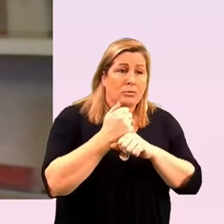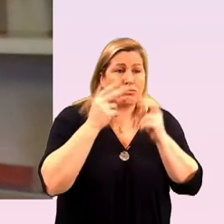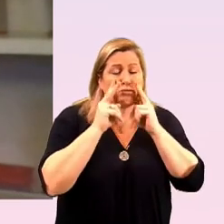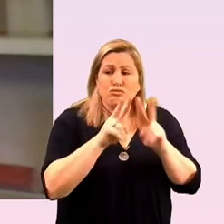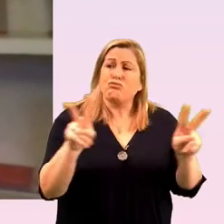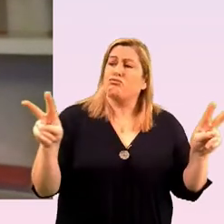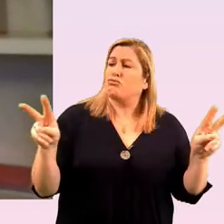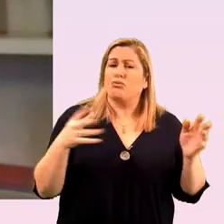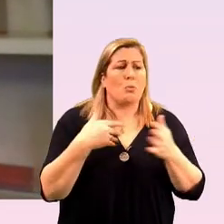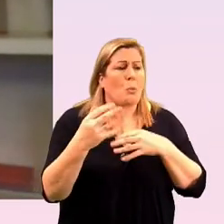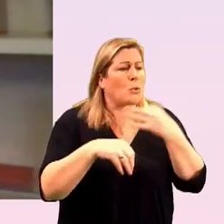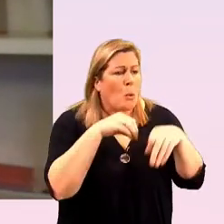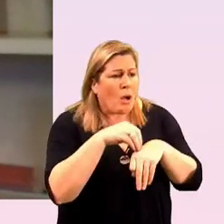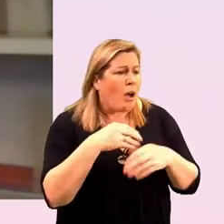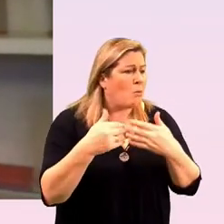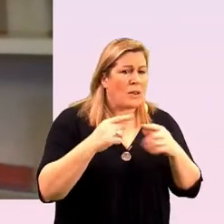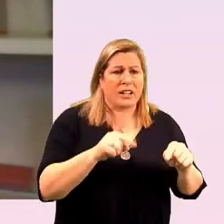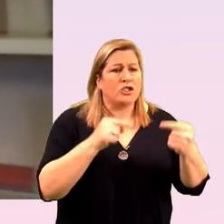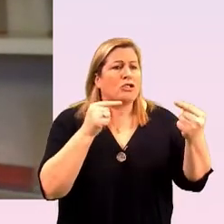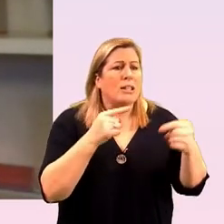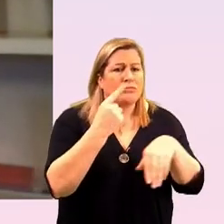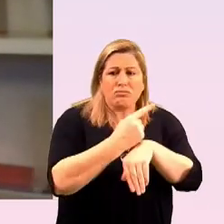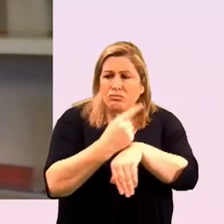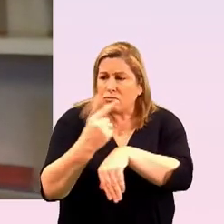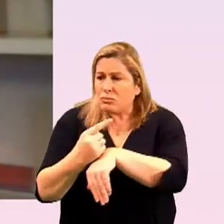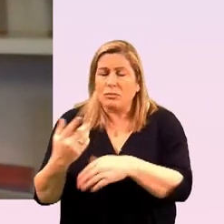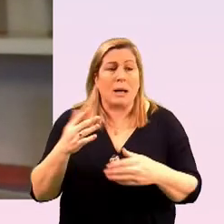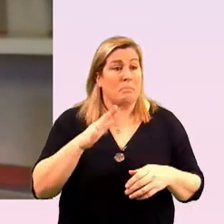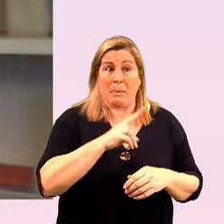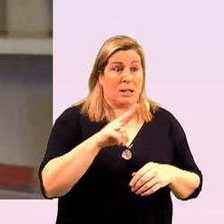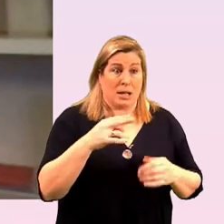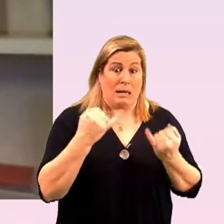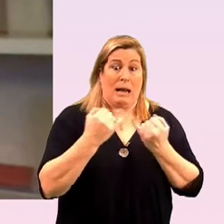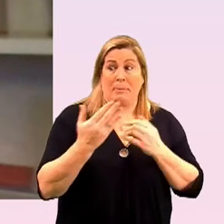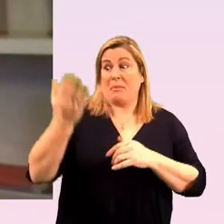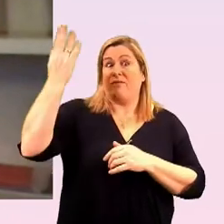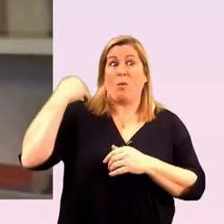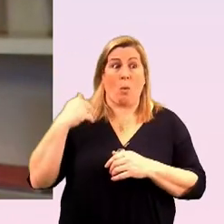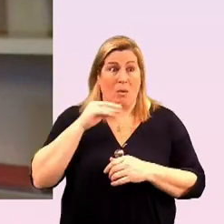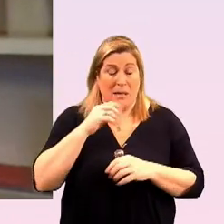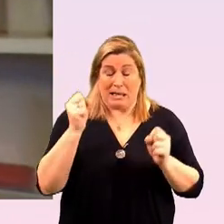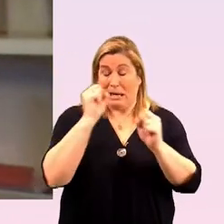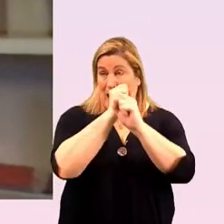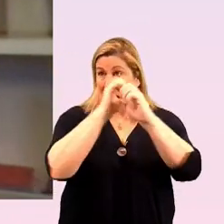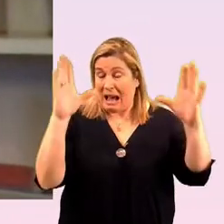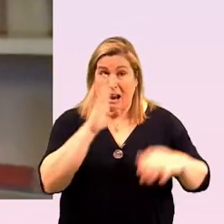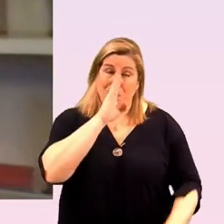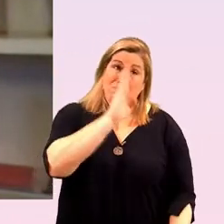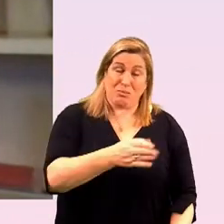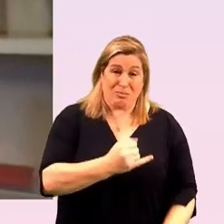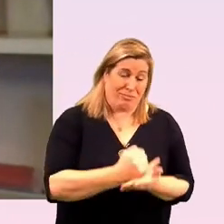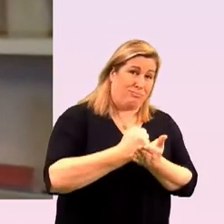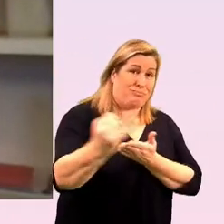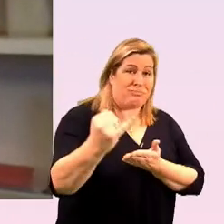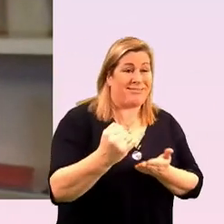what are the challenges of today? They mightn't be as obvious as that, you know, but, you